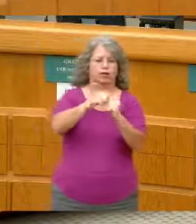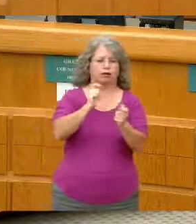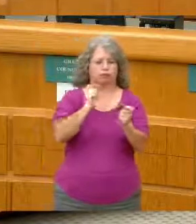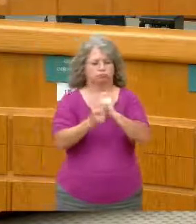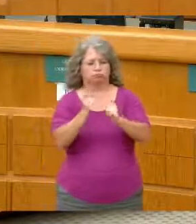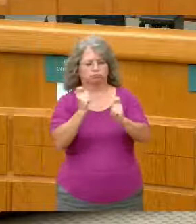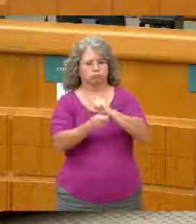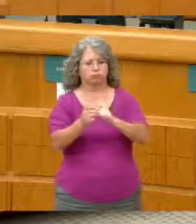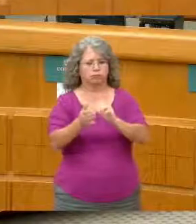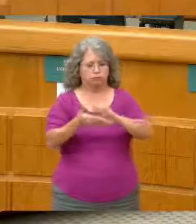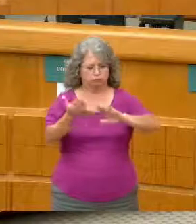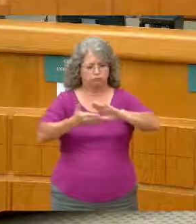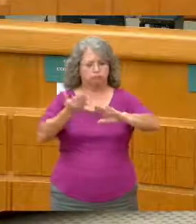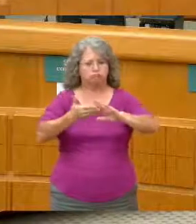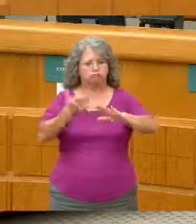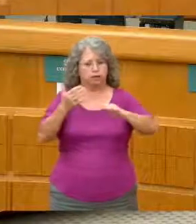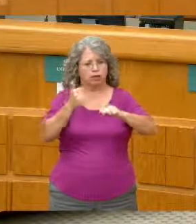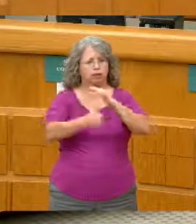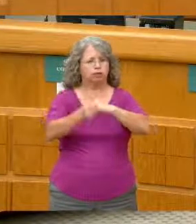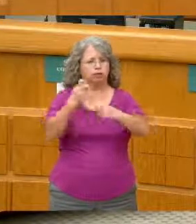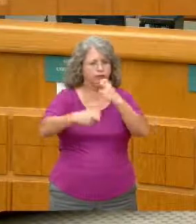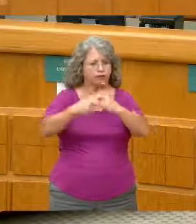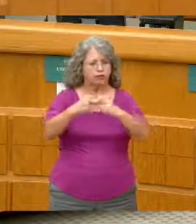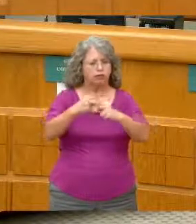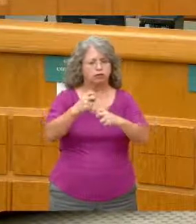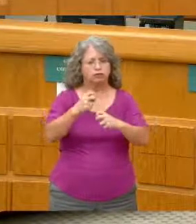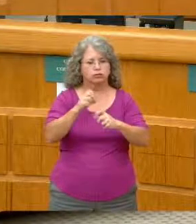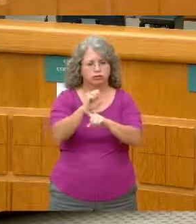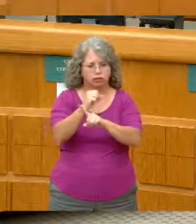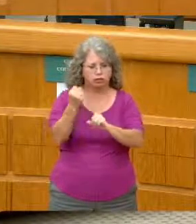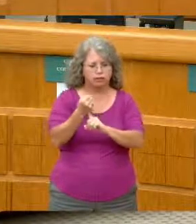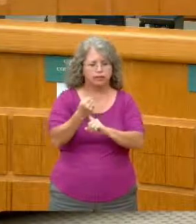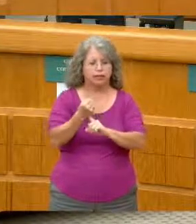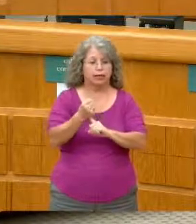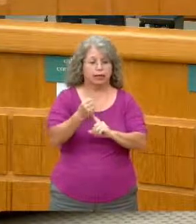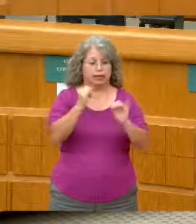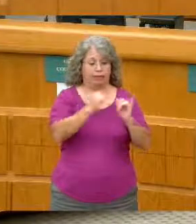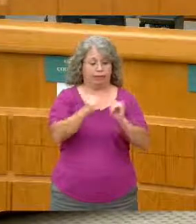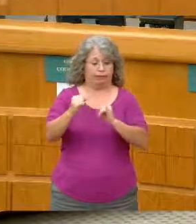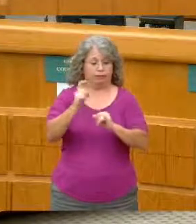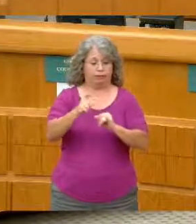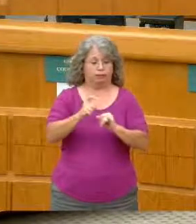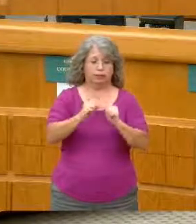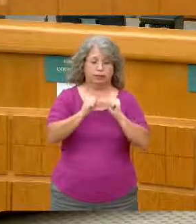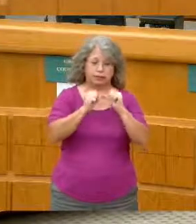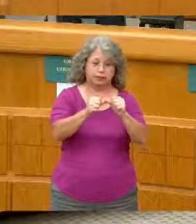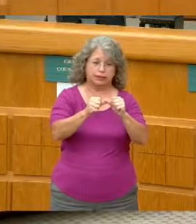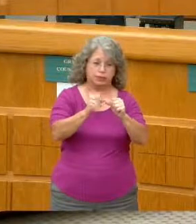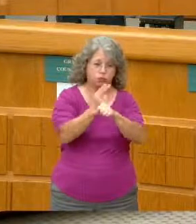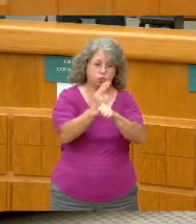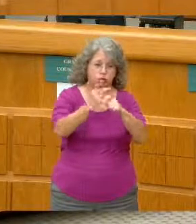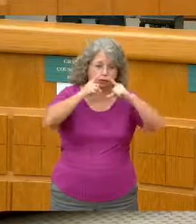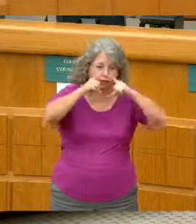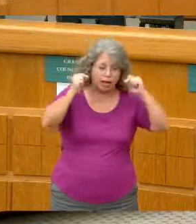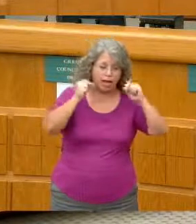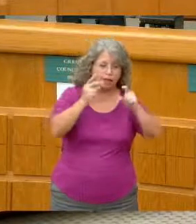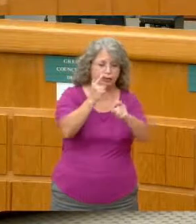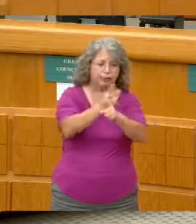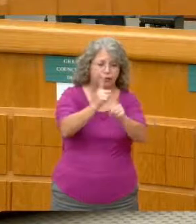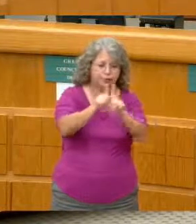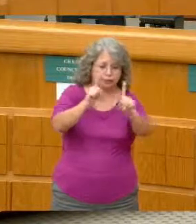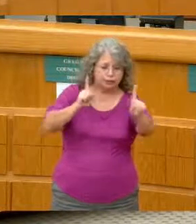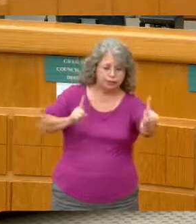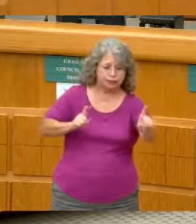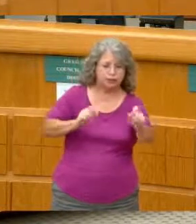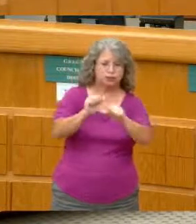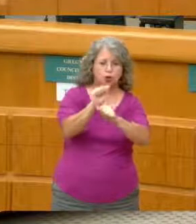under very difficult circumstances. As individuals, we must continue to wash our hands often, we must wear our mask, and we